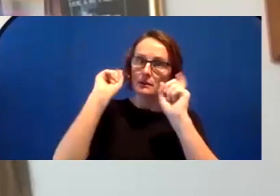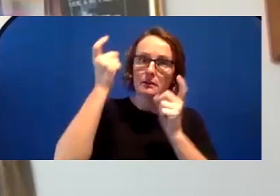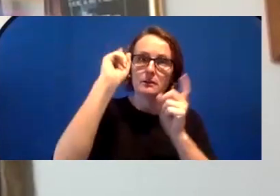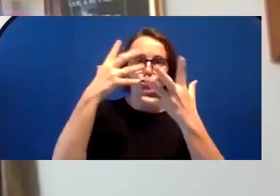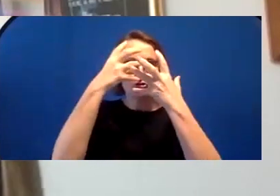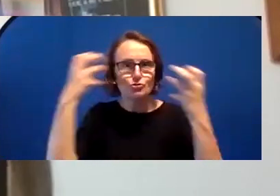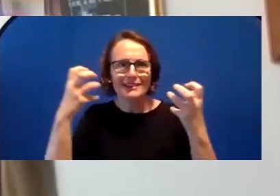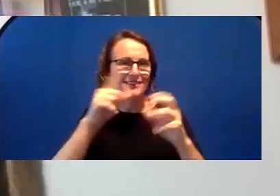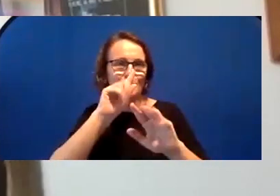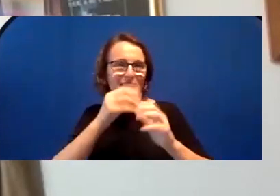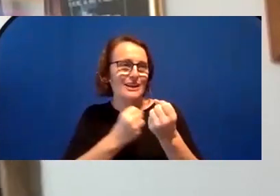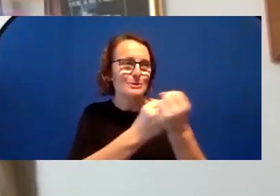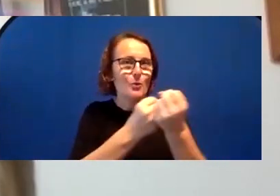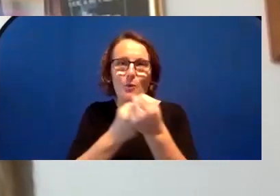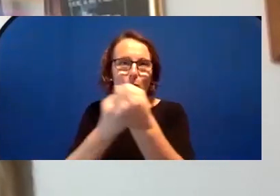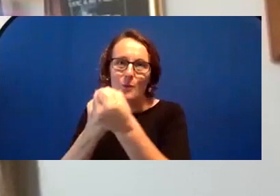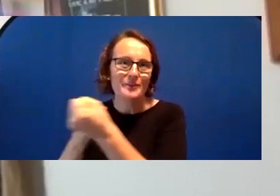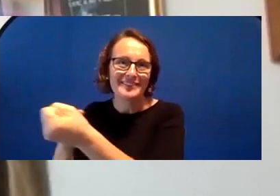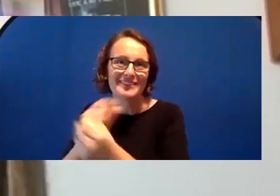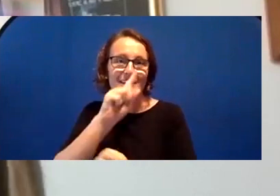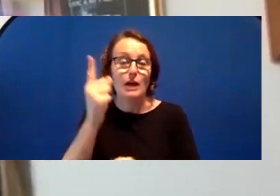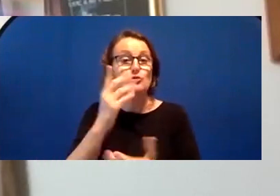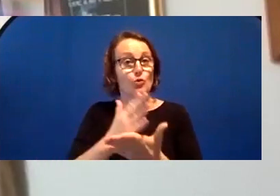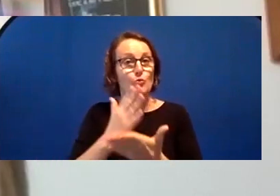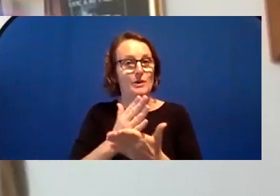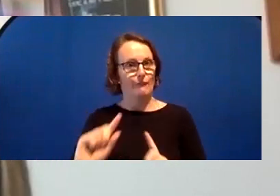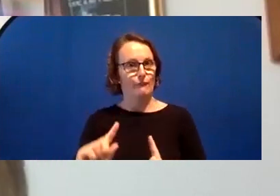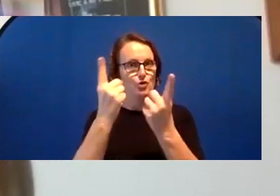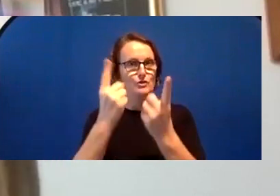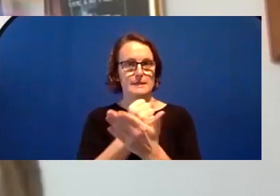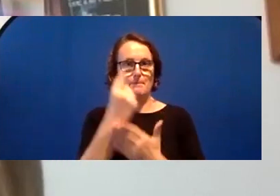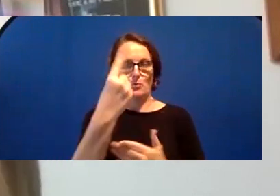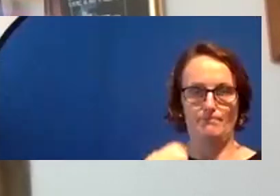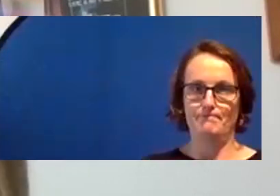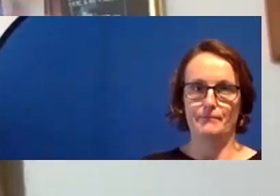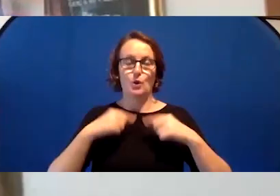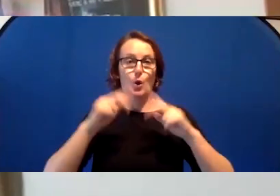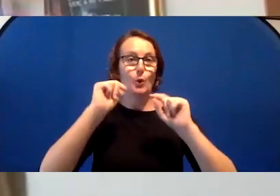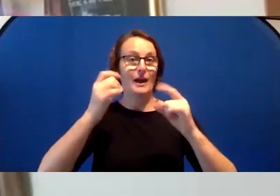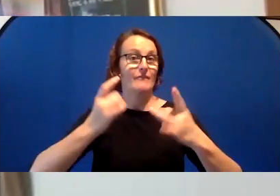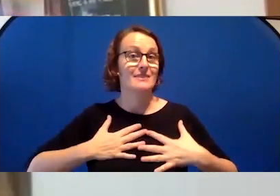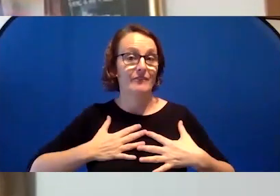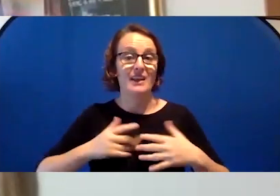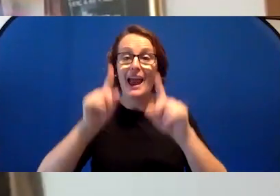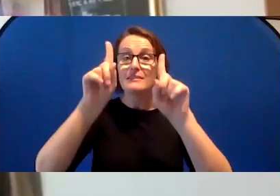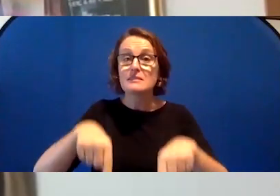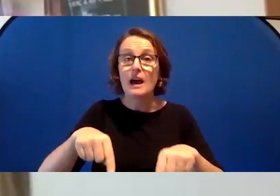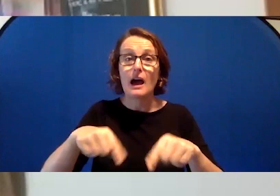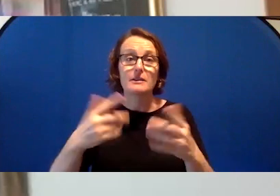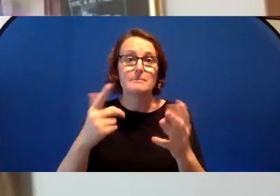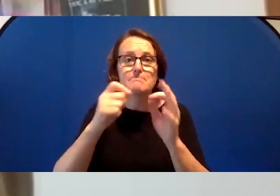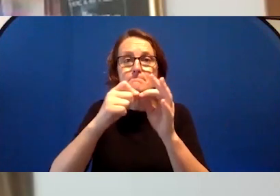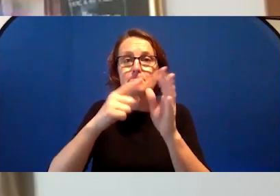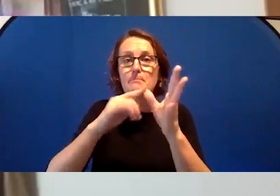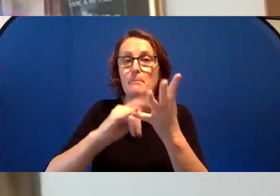ourselves. So we really want to start with ourselves, the best thing that we can do. And just start with the basics.